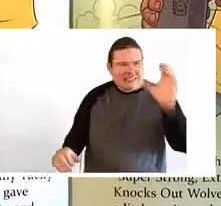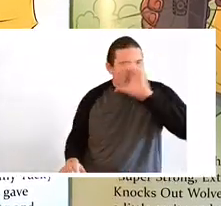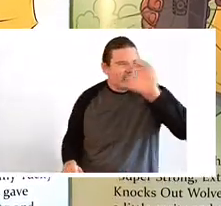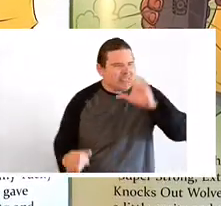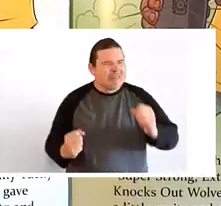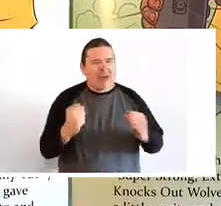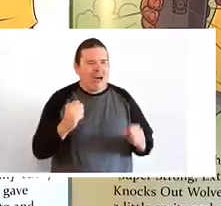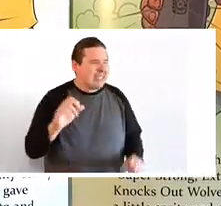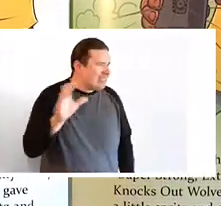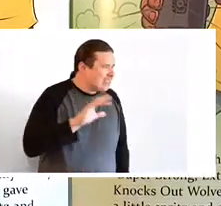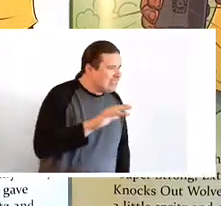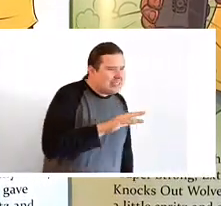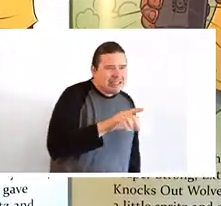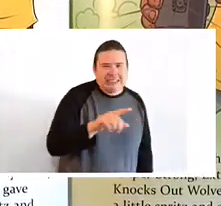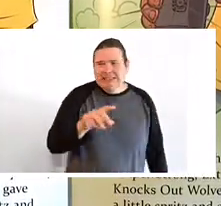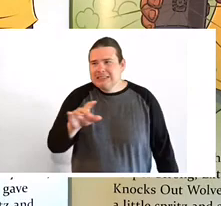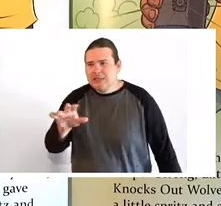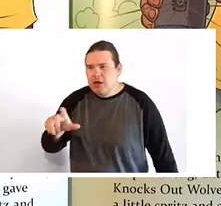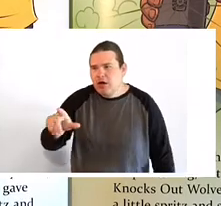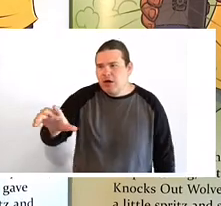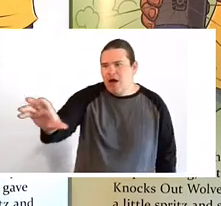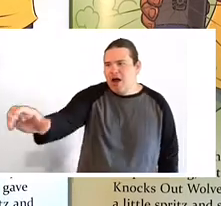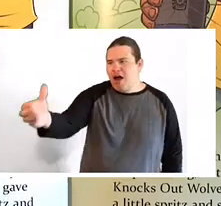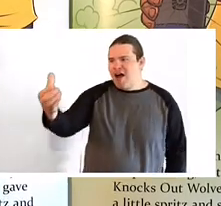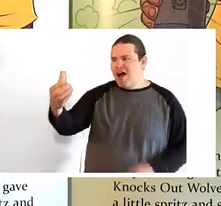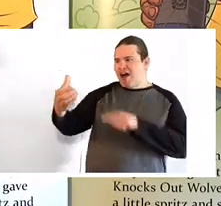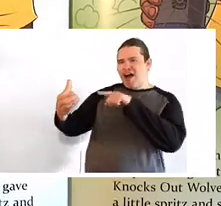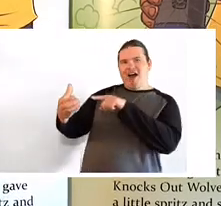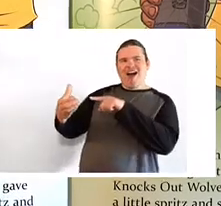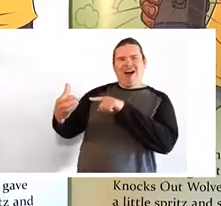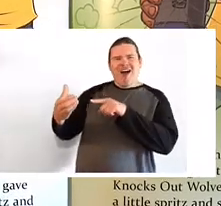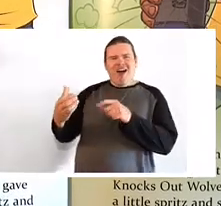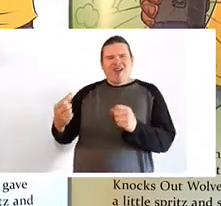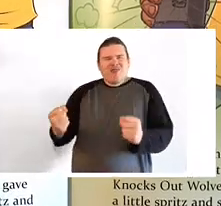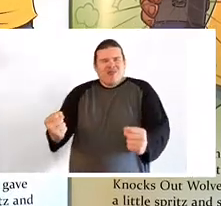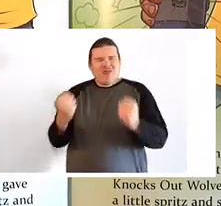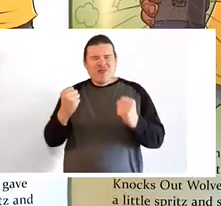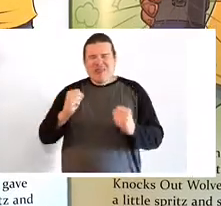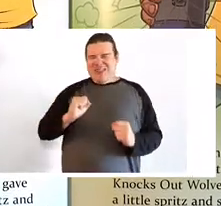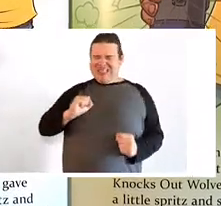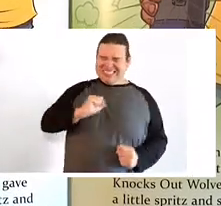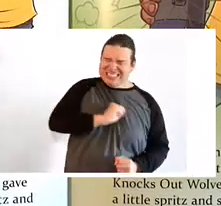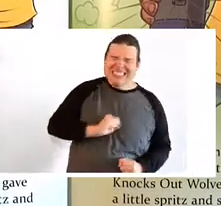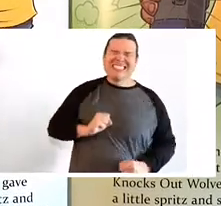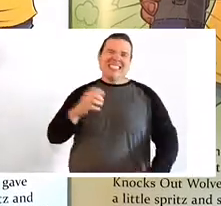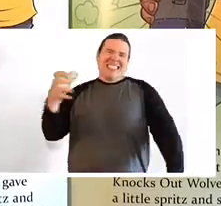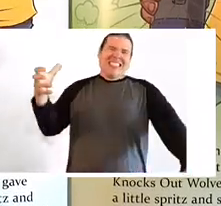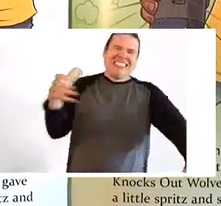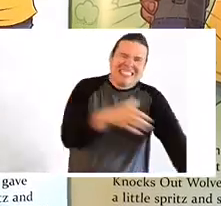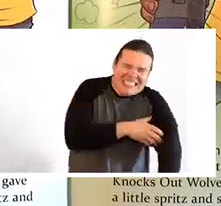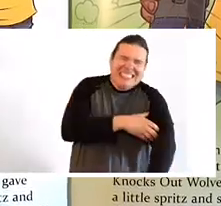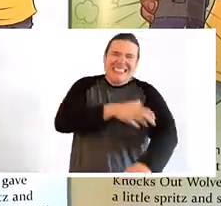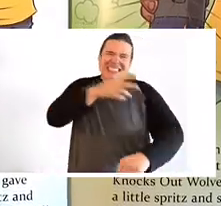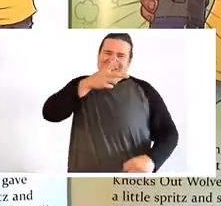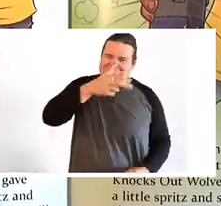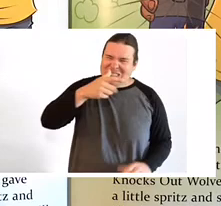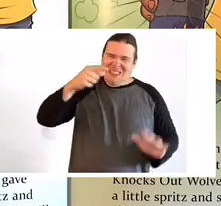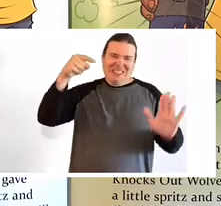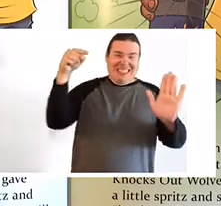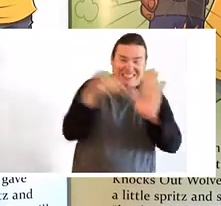So she found another can that said "super strong, extra